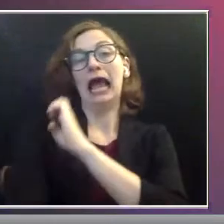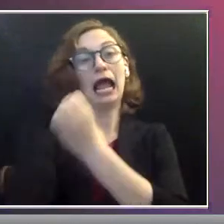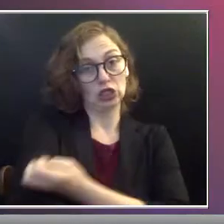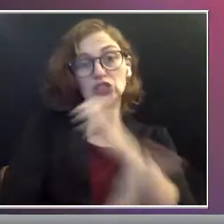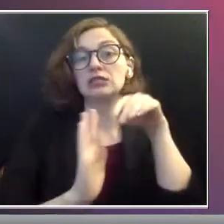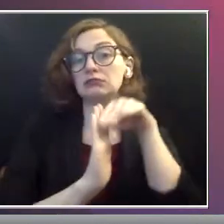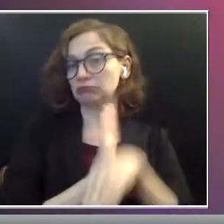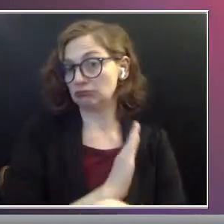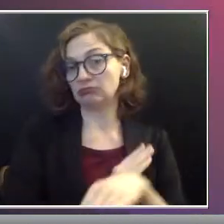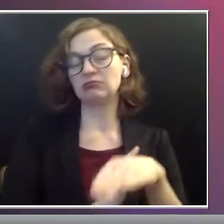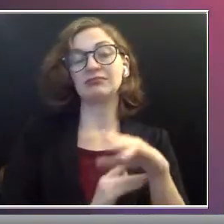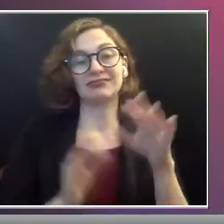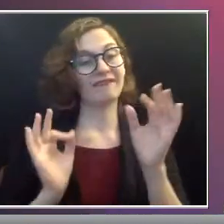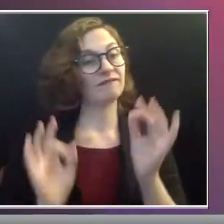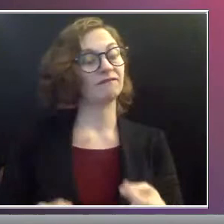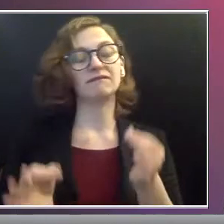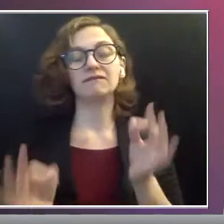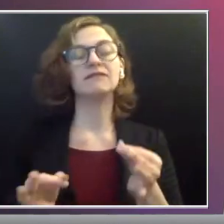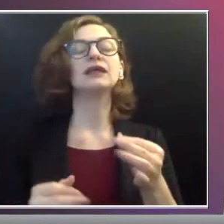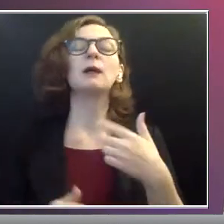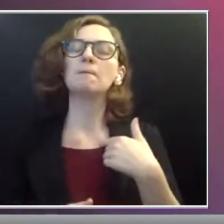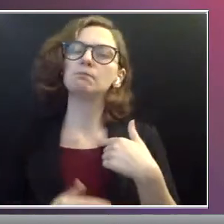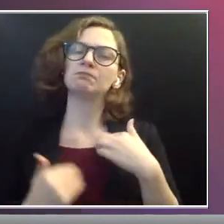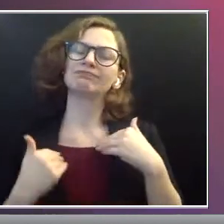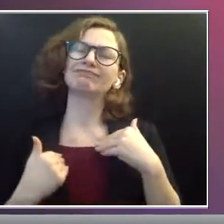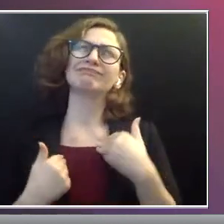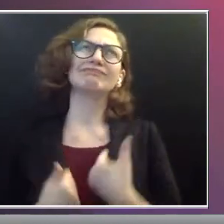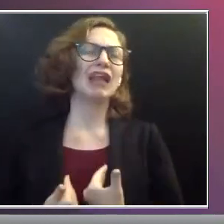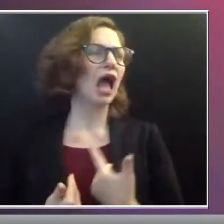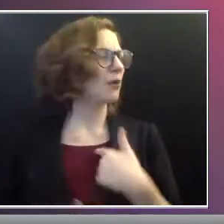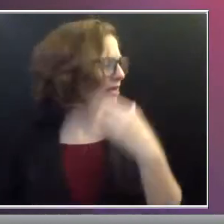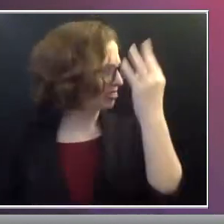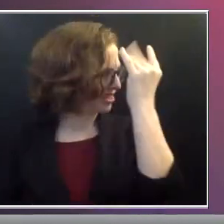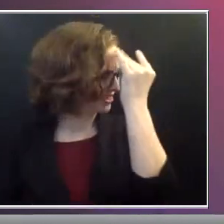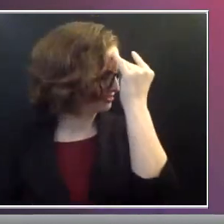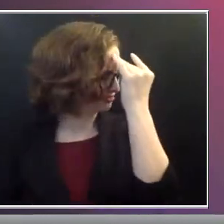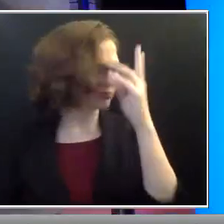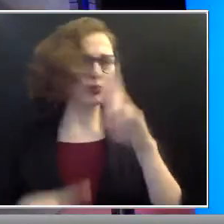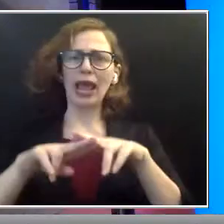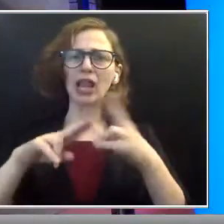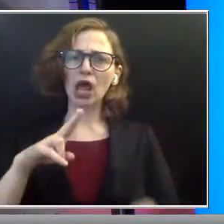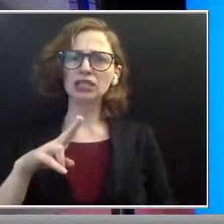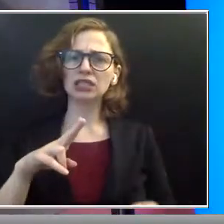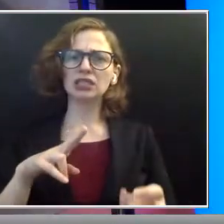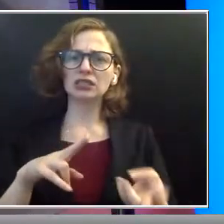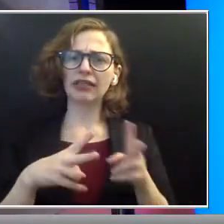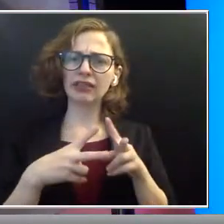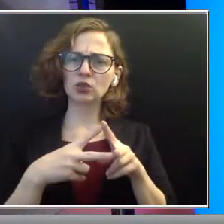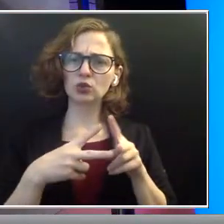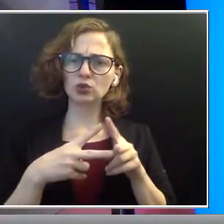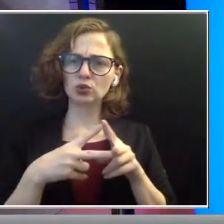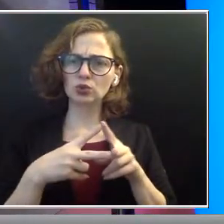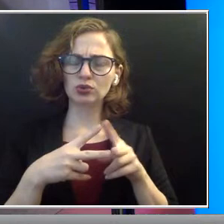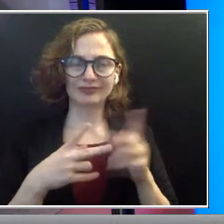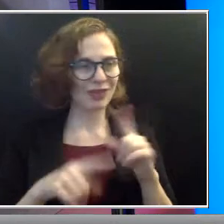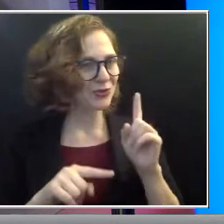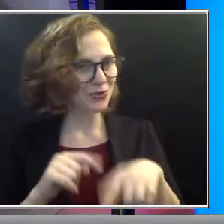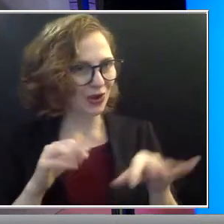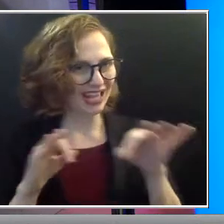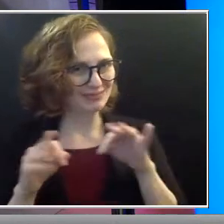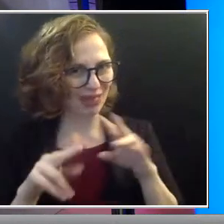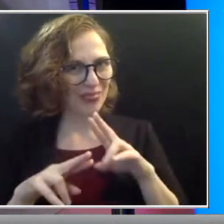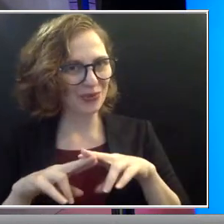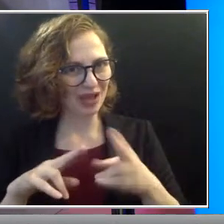and then I'm trying to think, other than that, just weight loss, I think. And unexplained. Was it a lot, or was it like 5